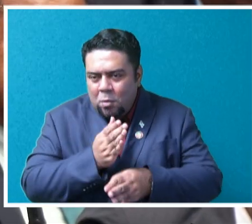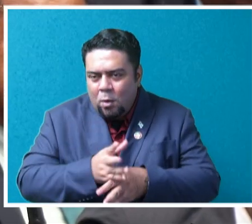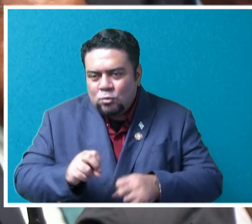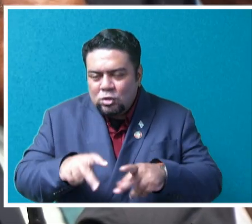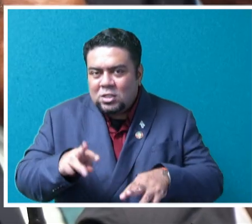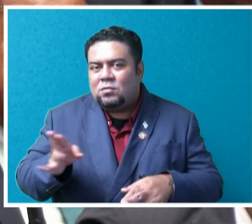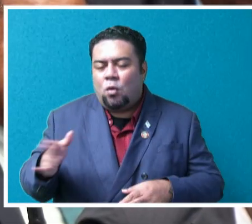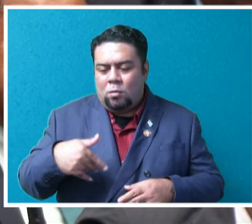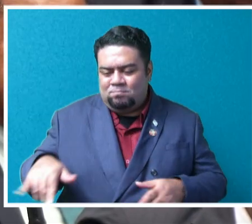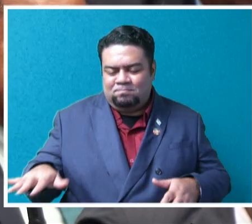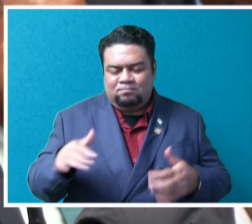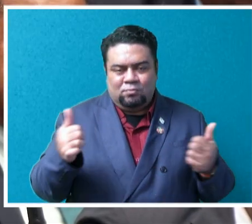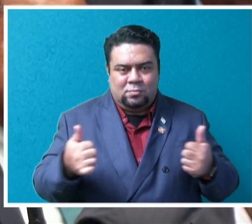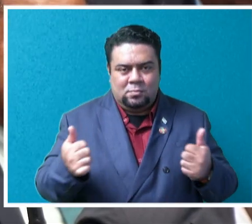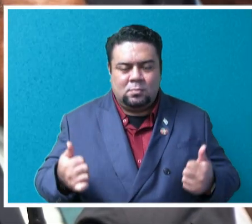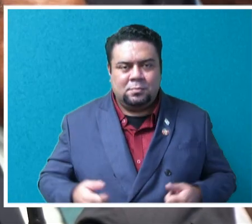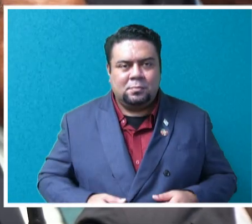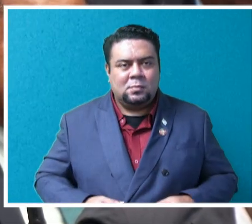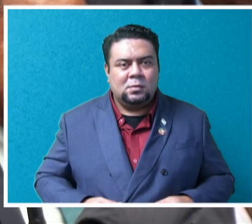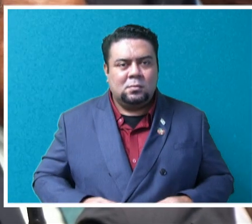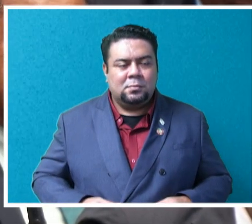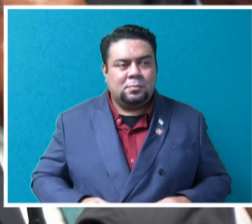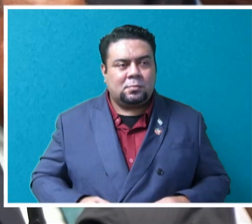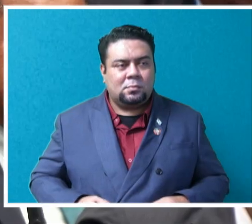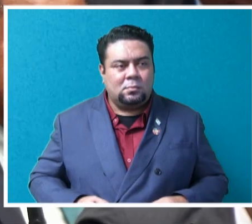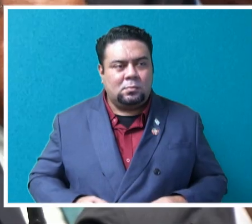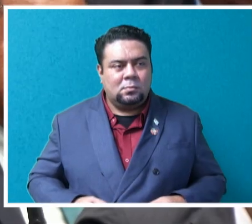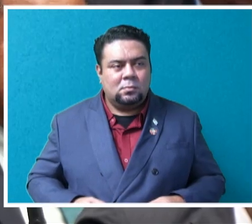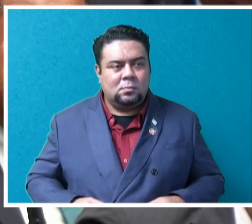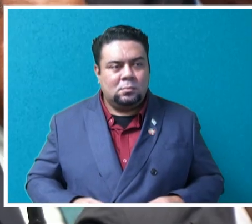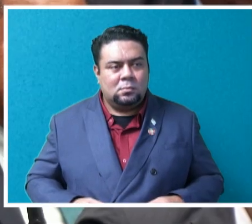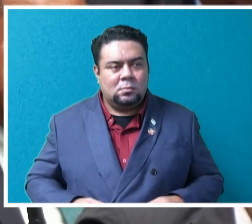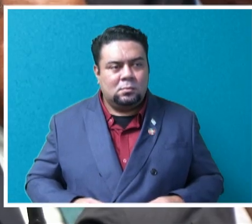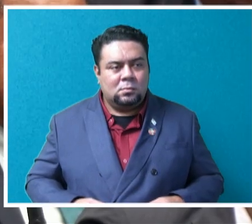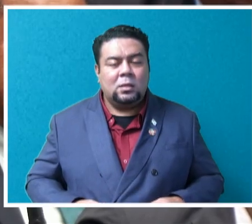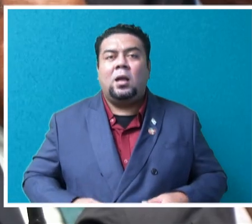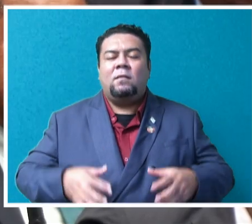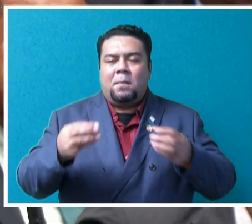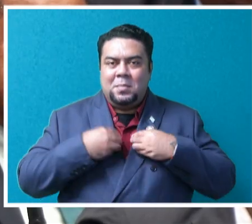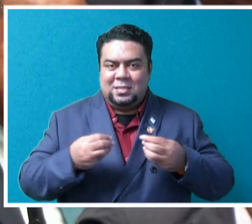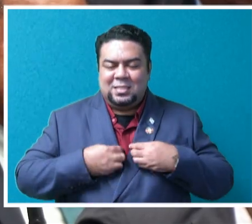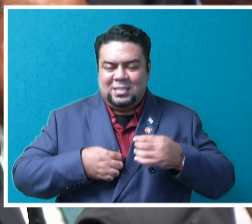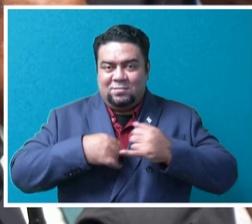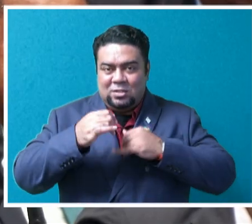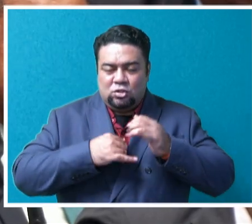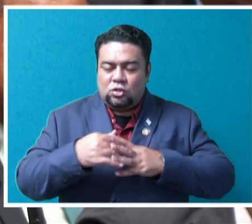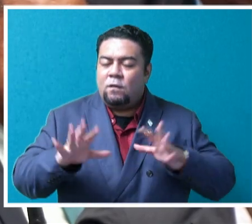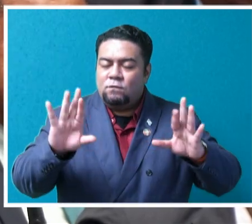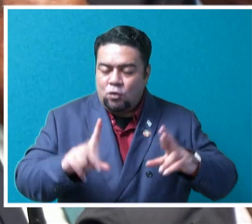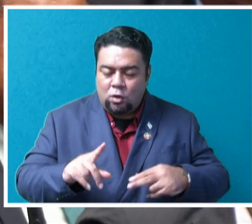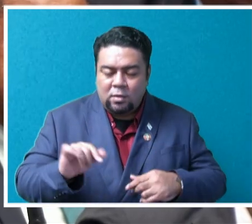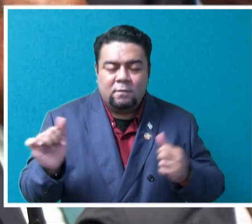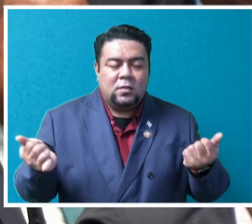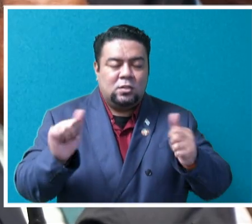recognize FHL achievement in indigenous business infrastructure for the completion